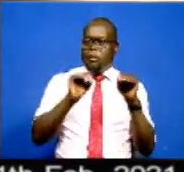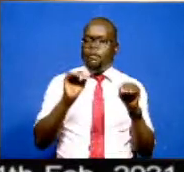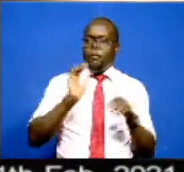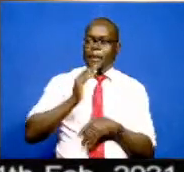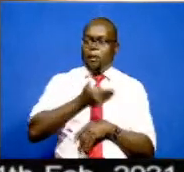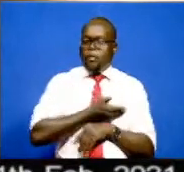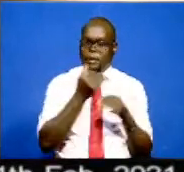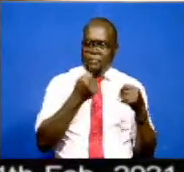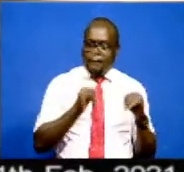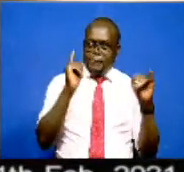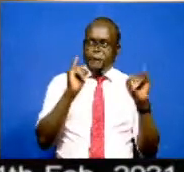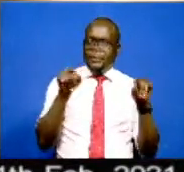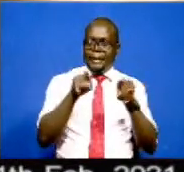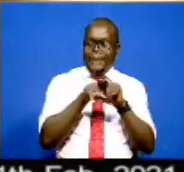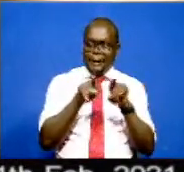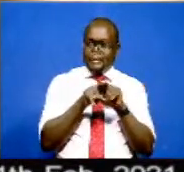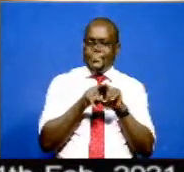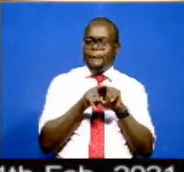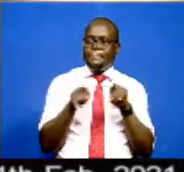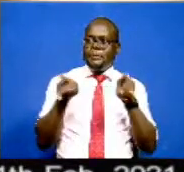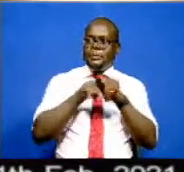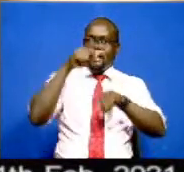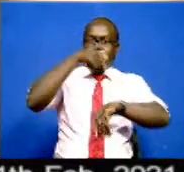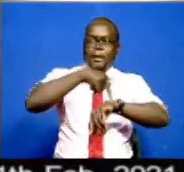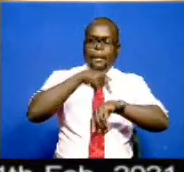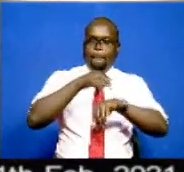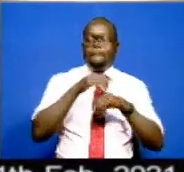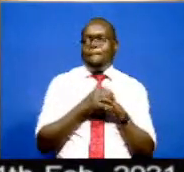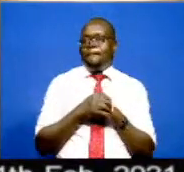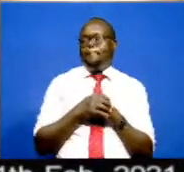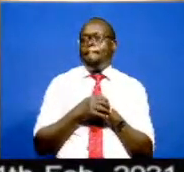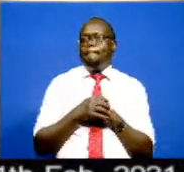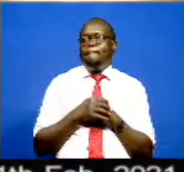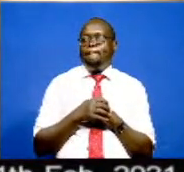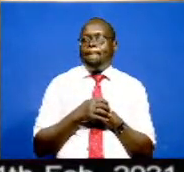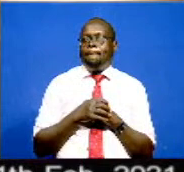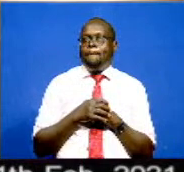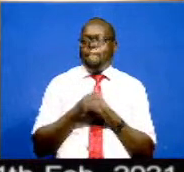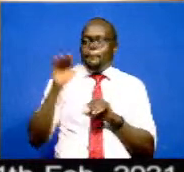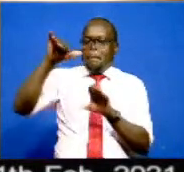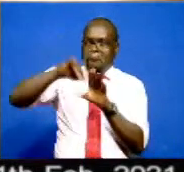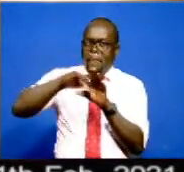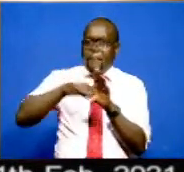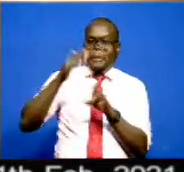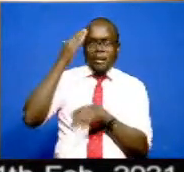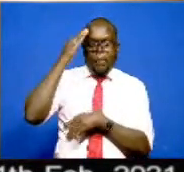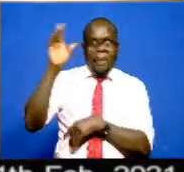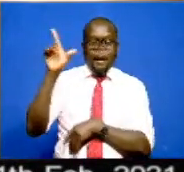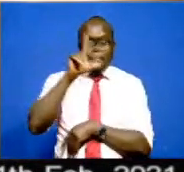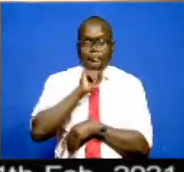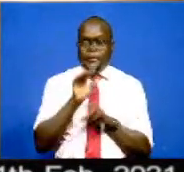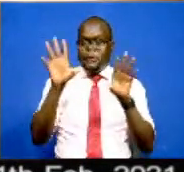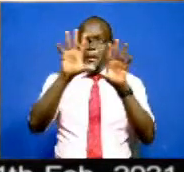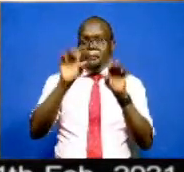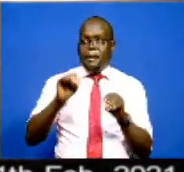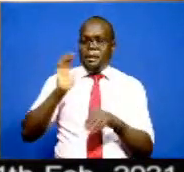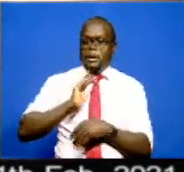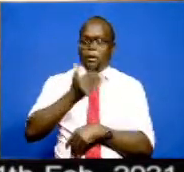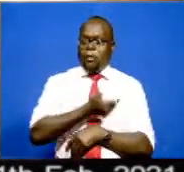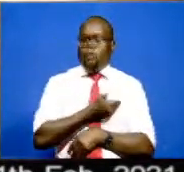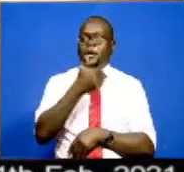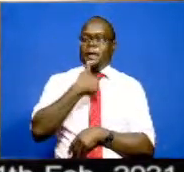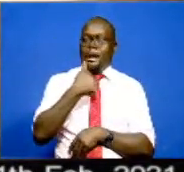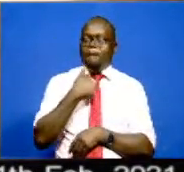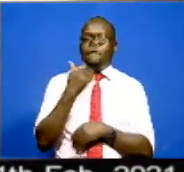Implementation simultaneously. Honorable Speaker, as members will be aware, the Budget Committee has a